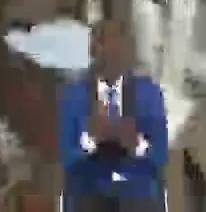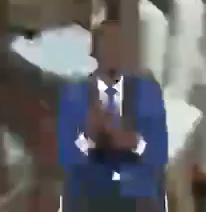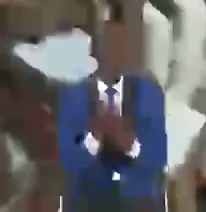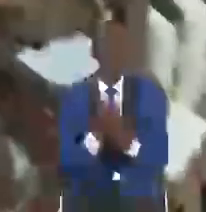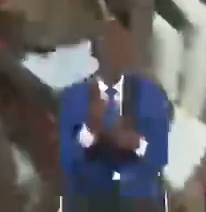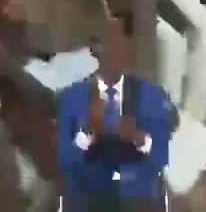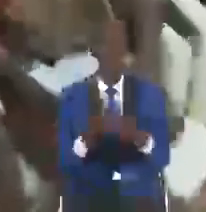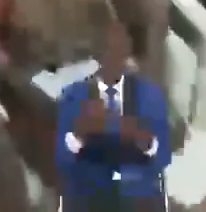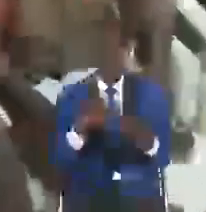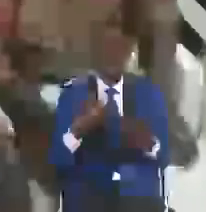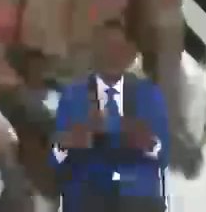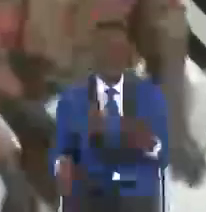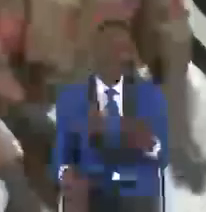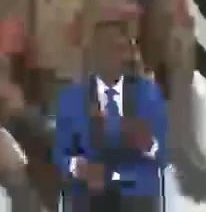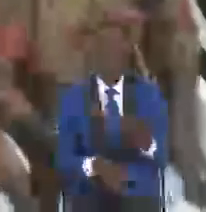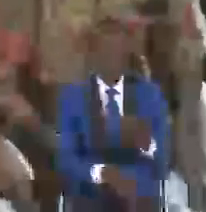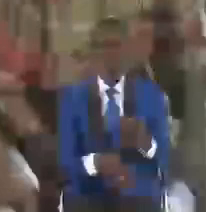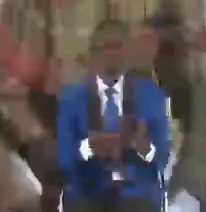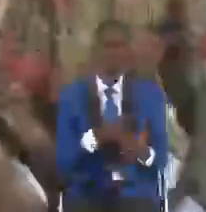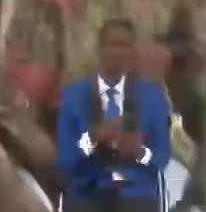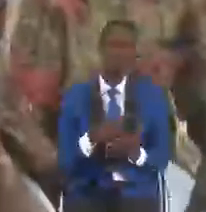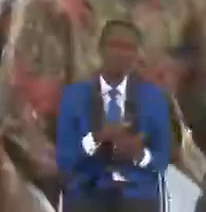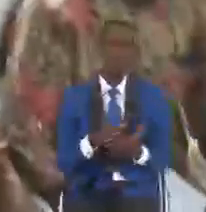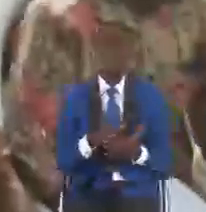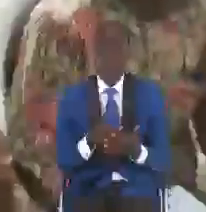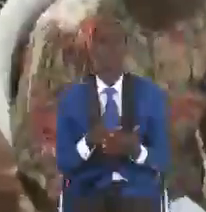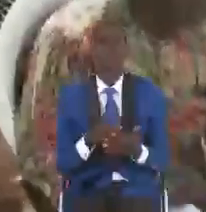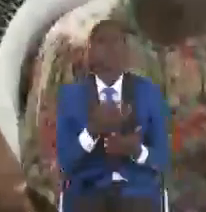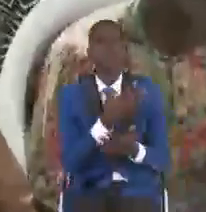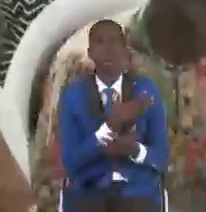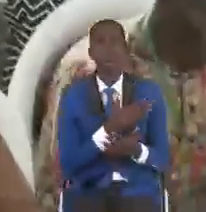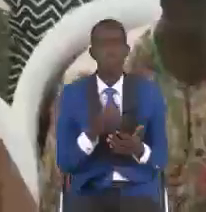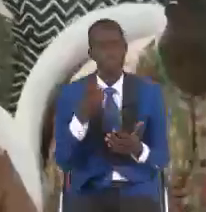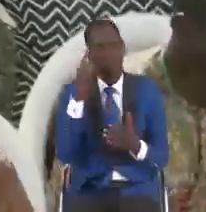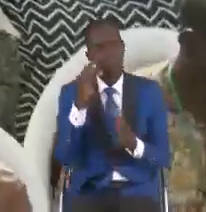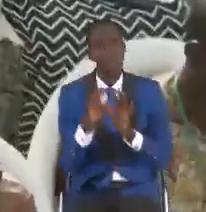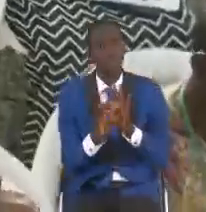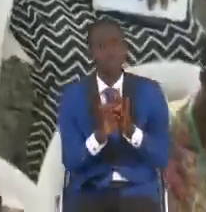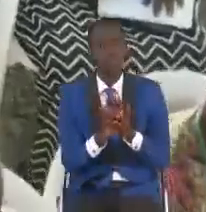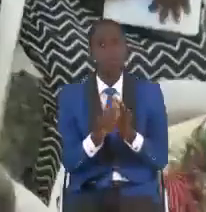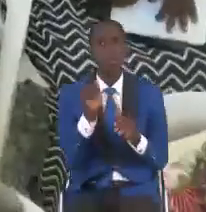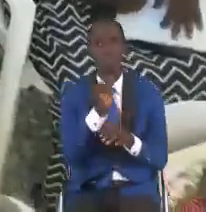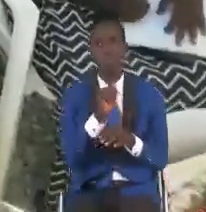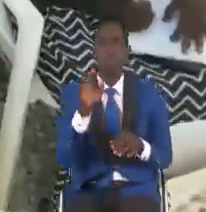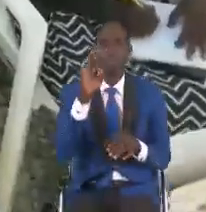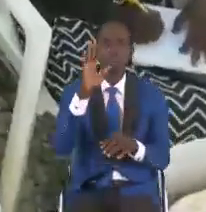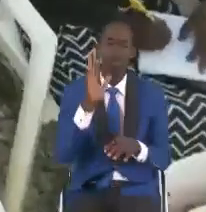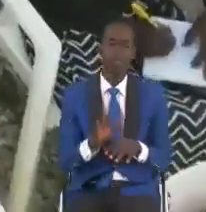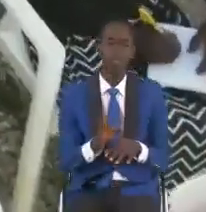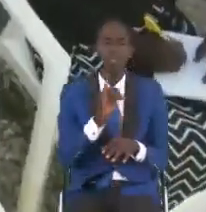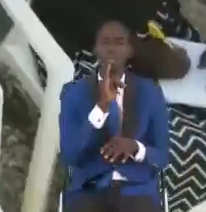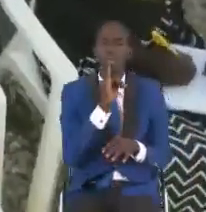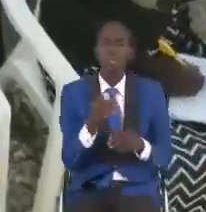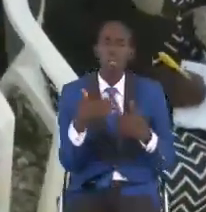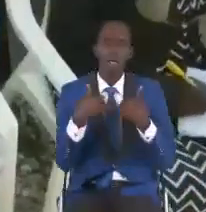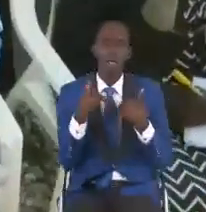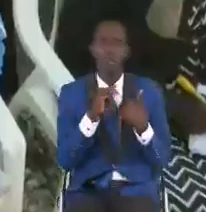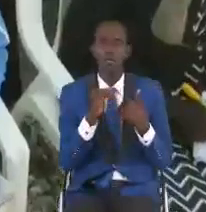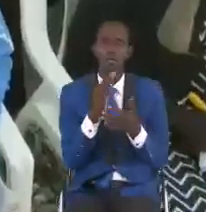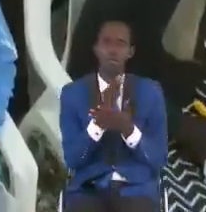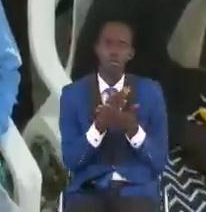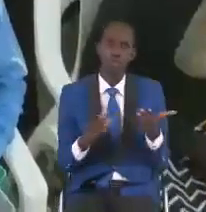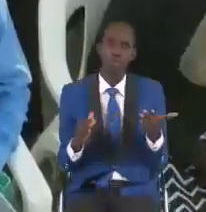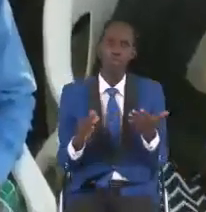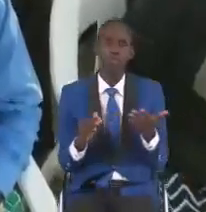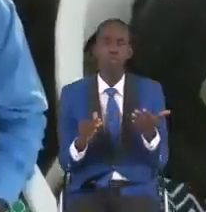less courage, and then, you know, let's say, for example, a minister is, you know, having some